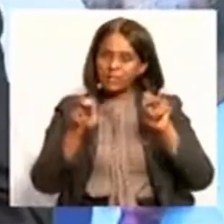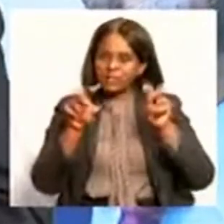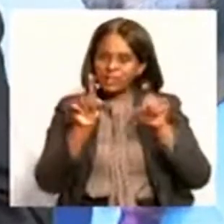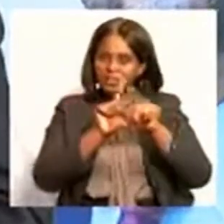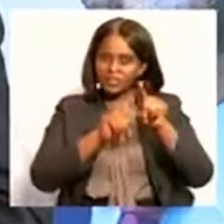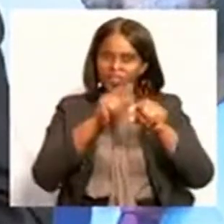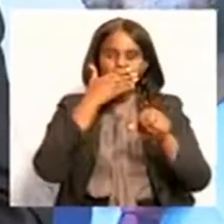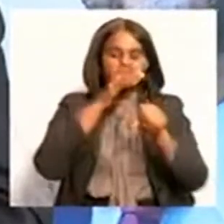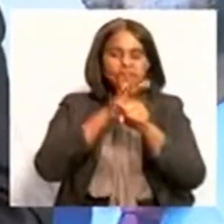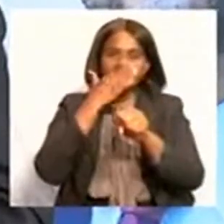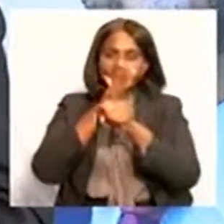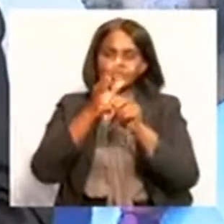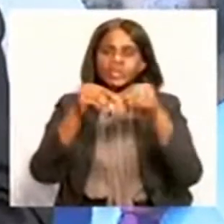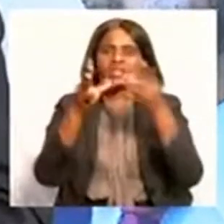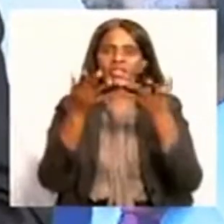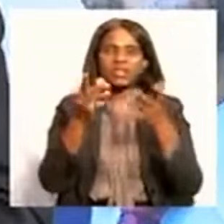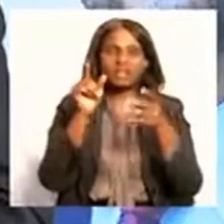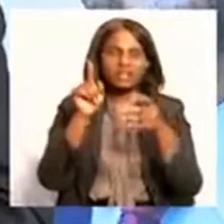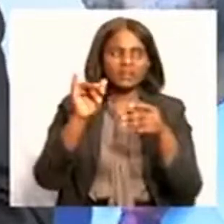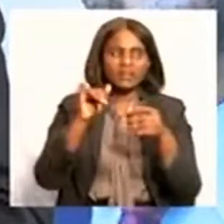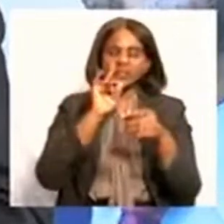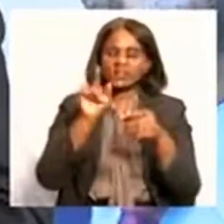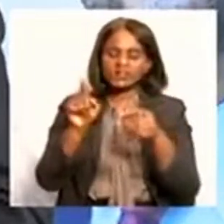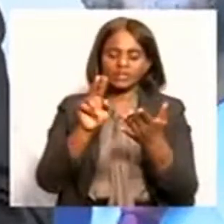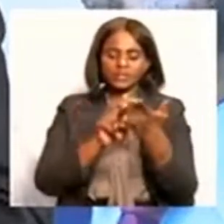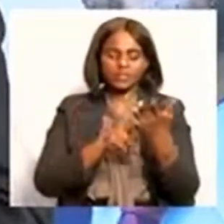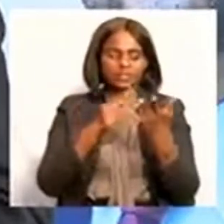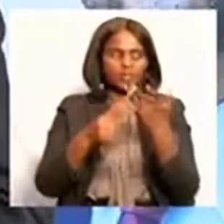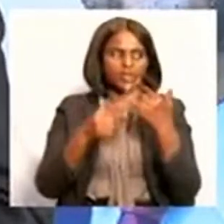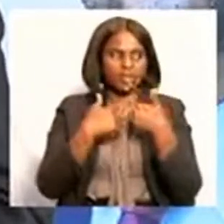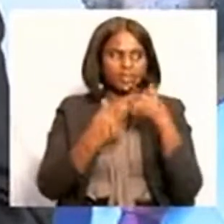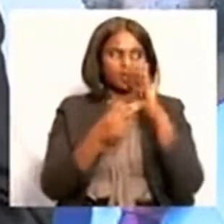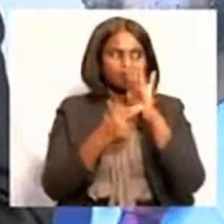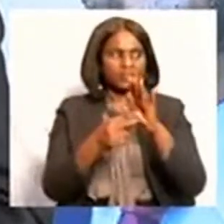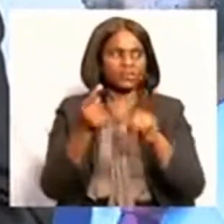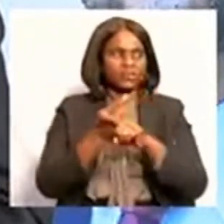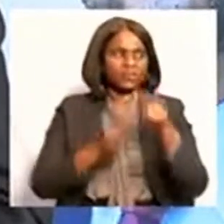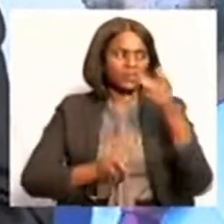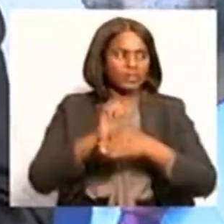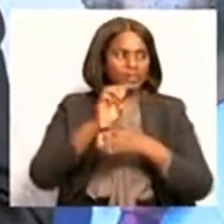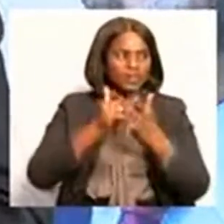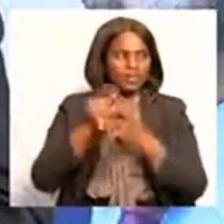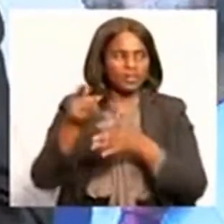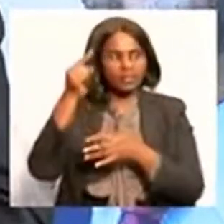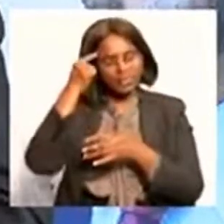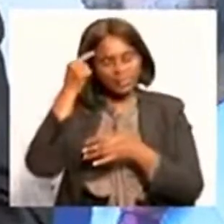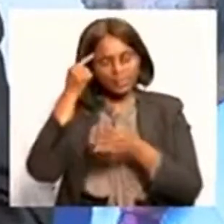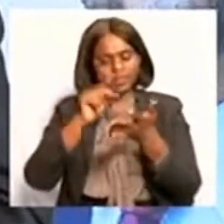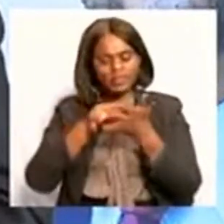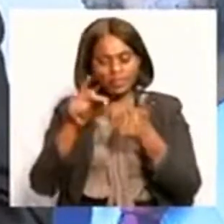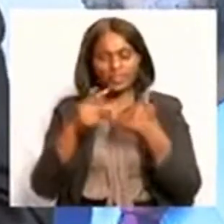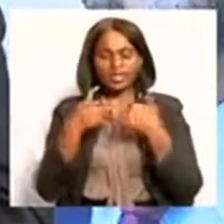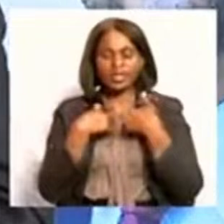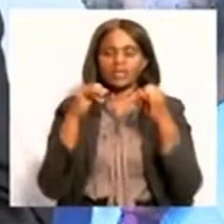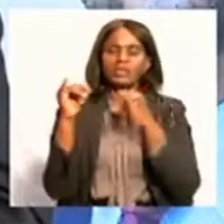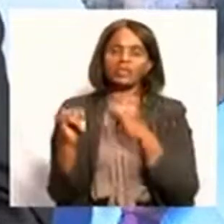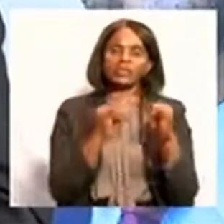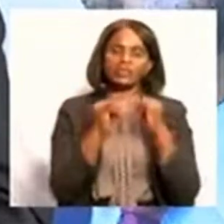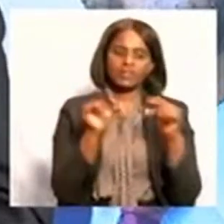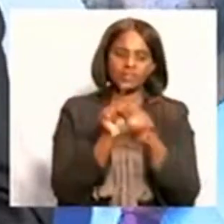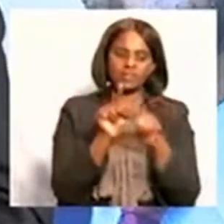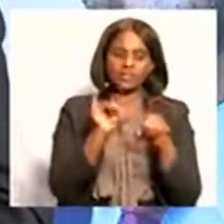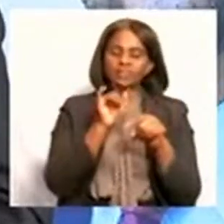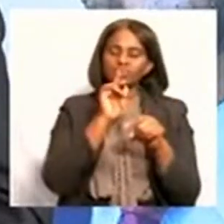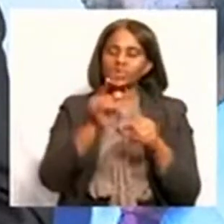an assurance that indeed the report that has been produced by the Executive on how the government programs have been implemented is in